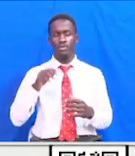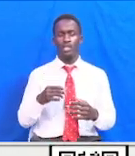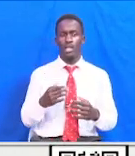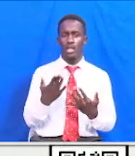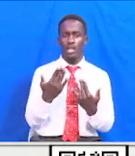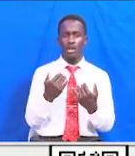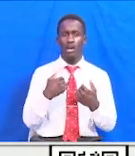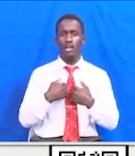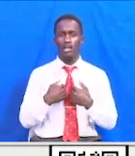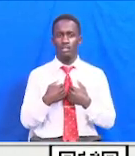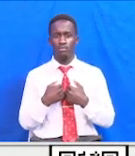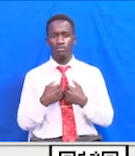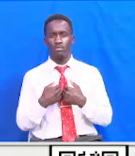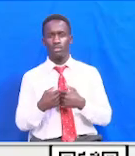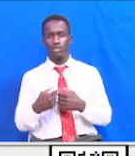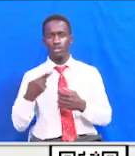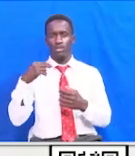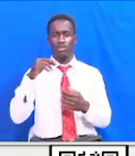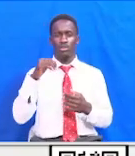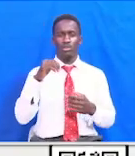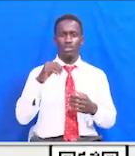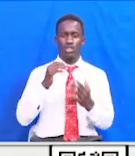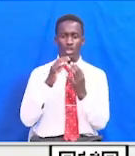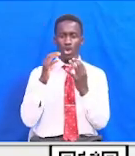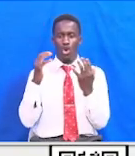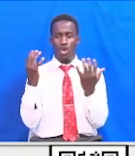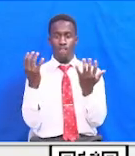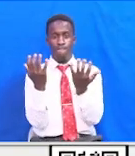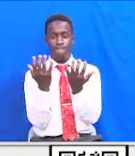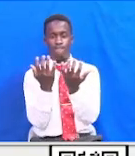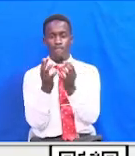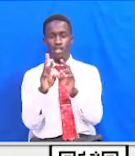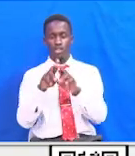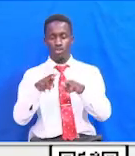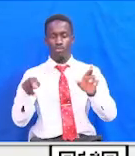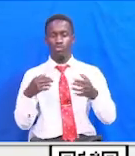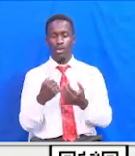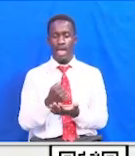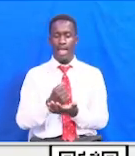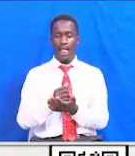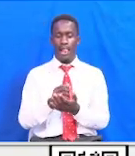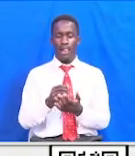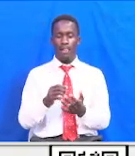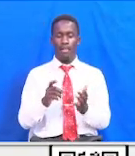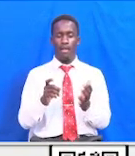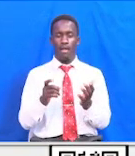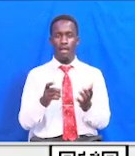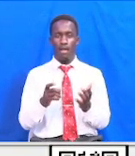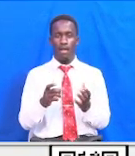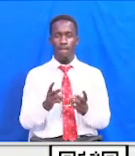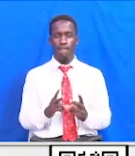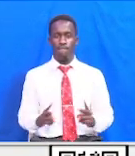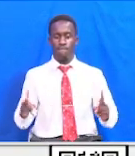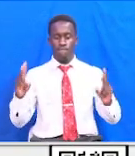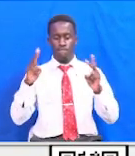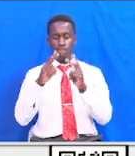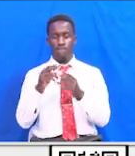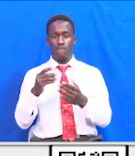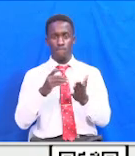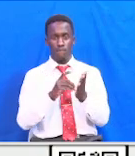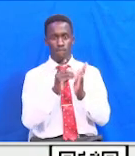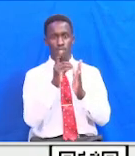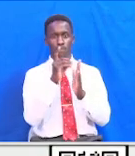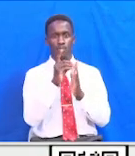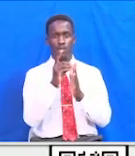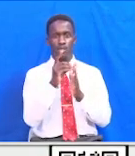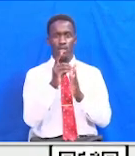hustler bazaars, conference rooms, to enable the ministry to generate revenue. Further, the ministry will engage corporate stakeholders